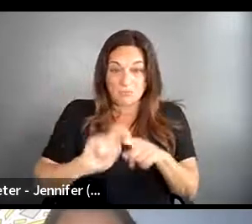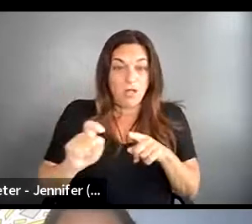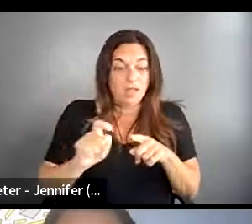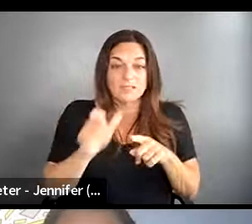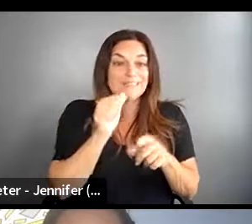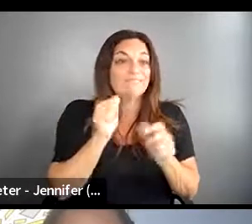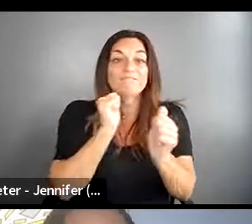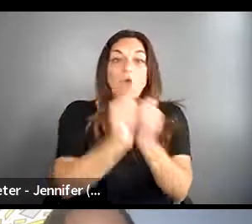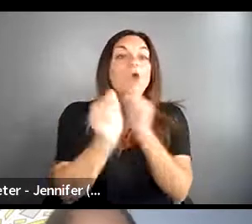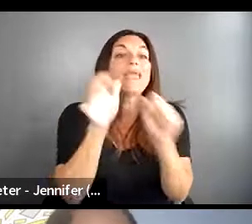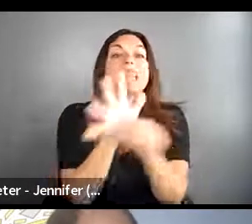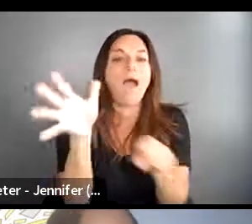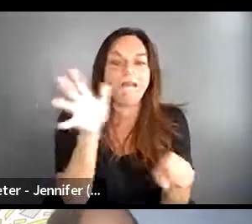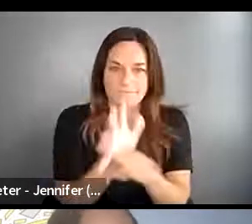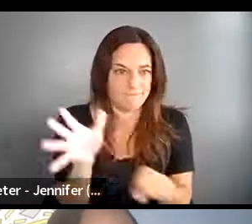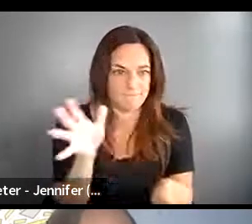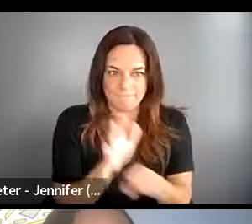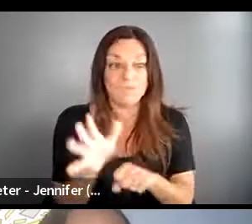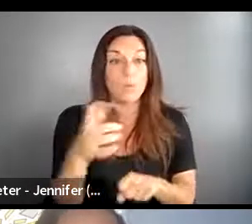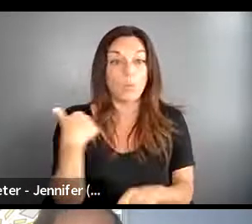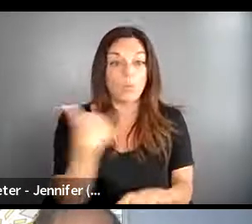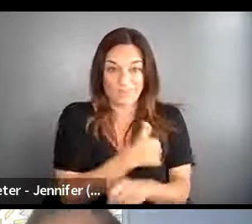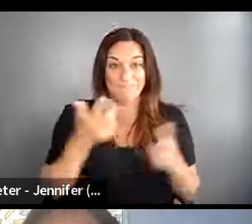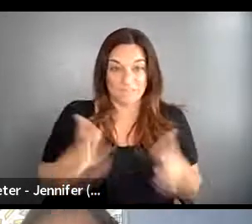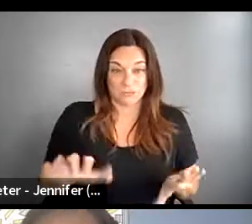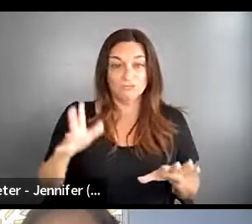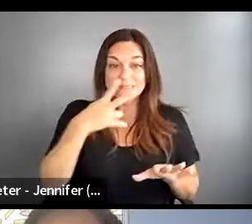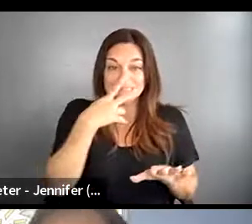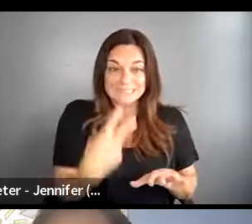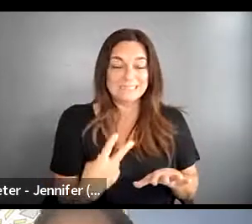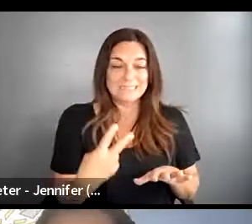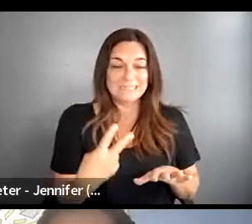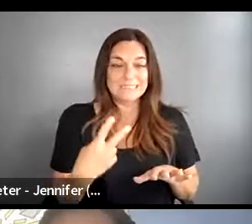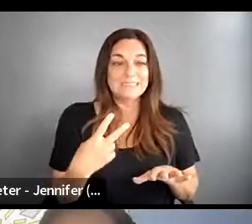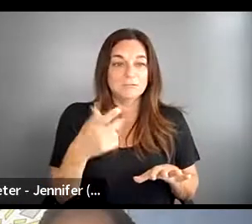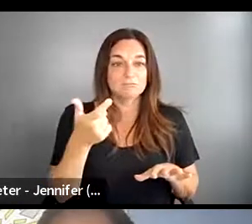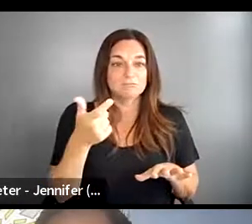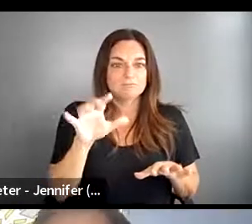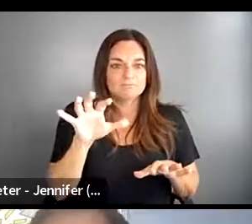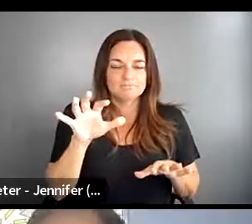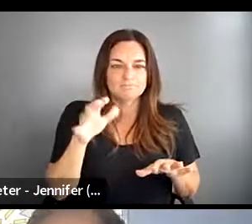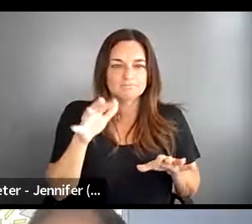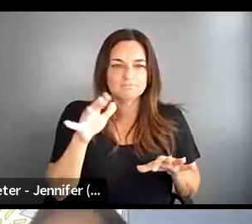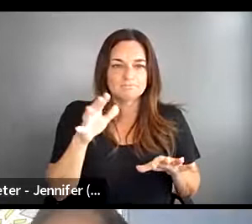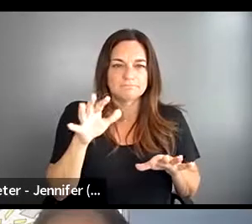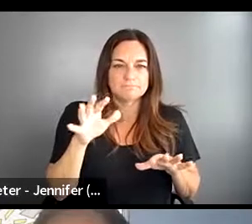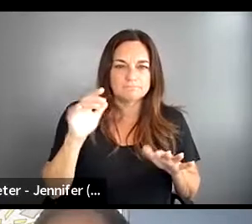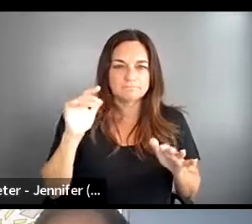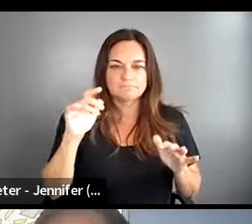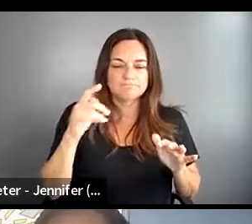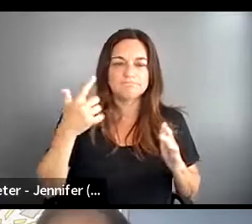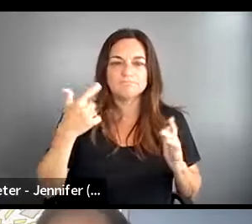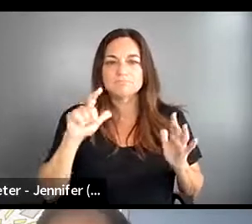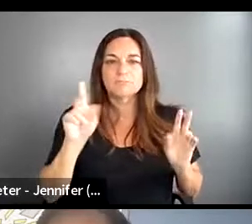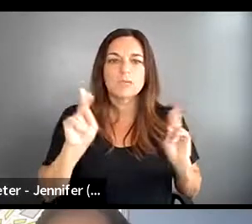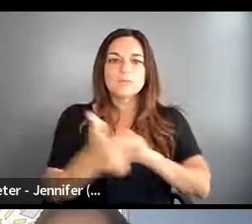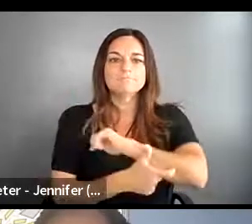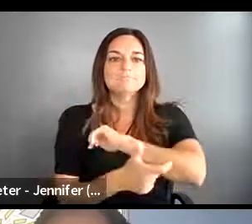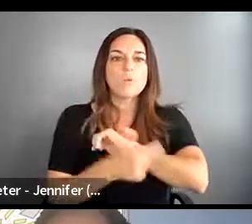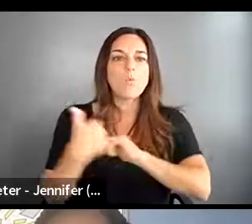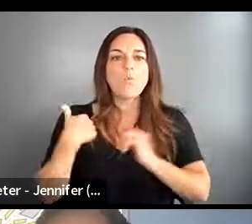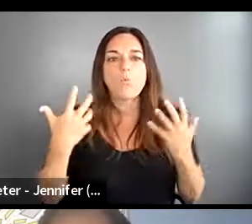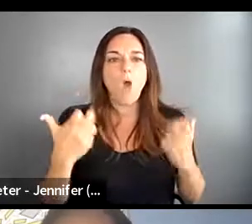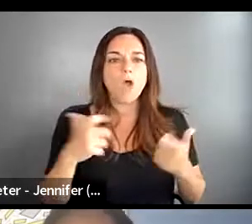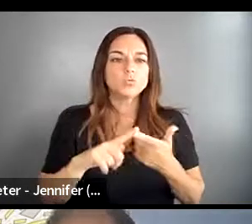enough, right? And we have seen grabs to roll back some of the good things that did pass in